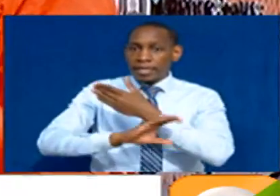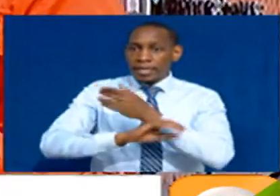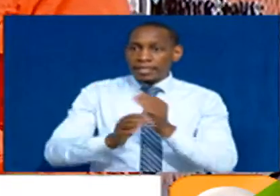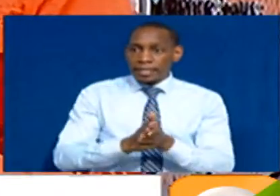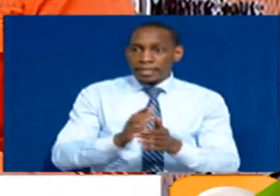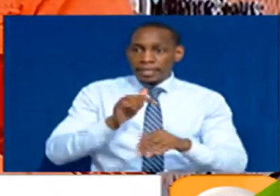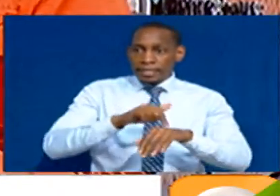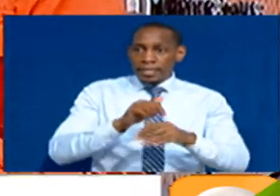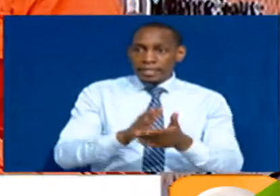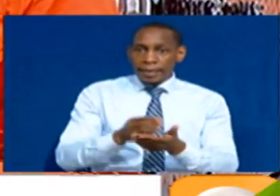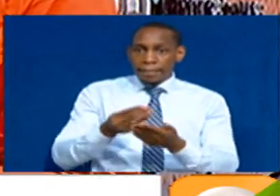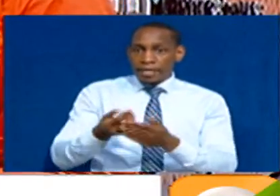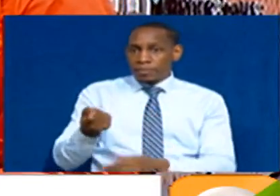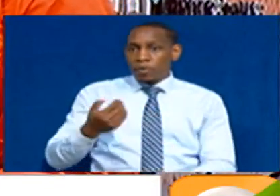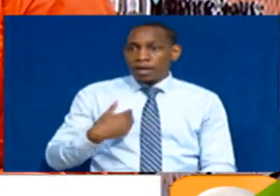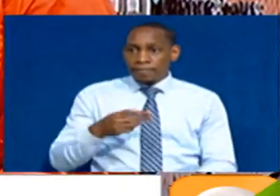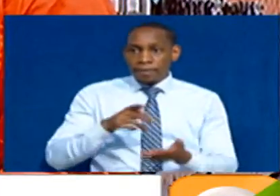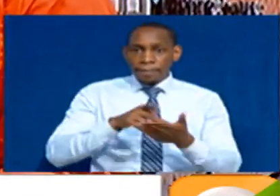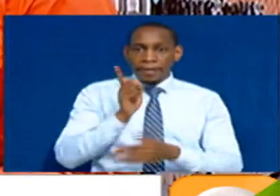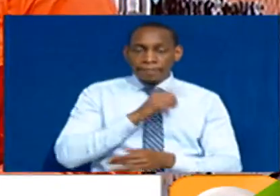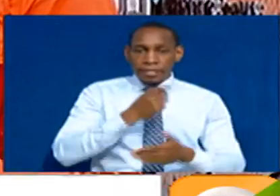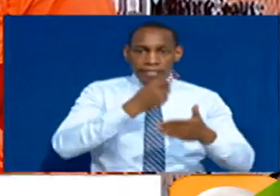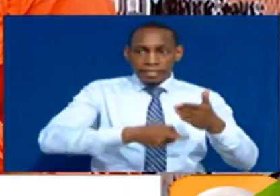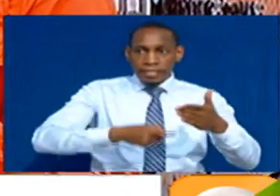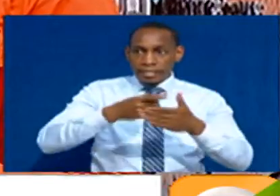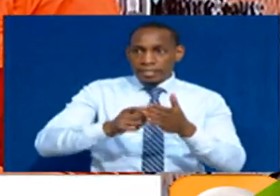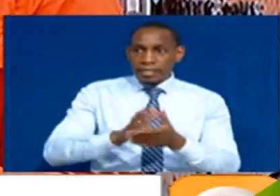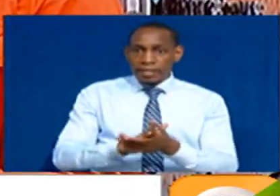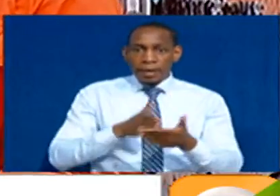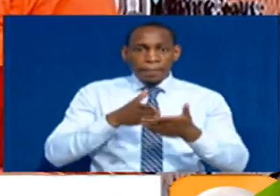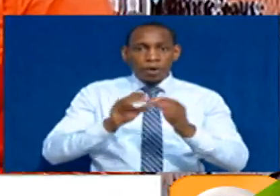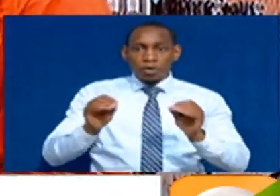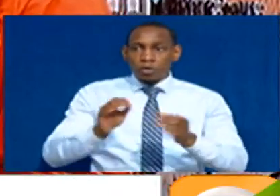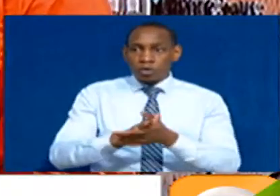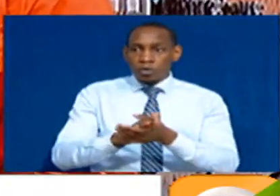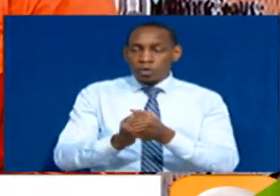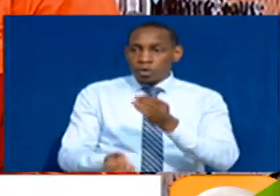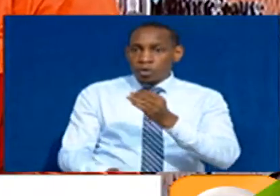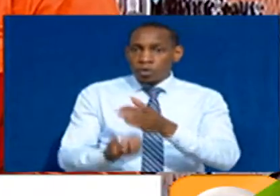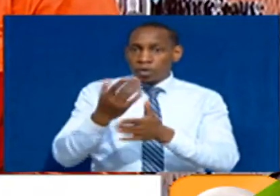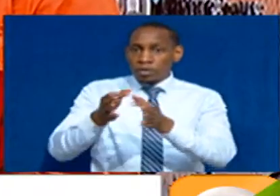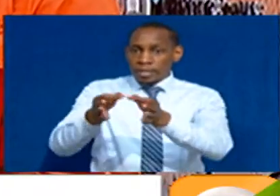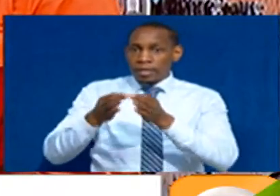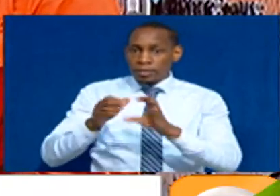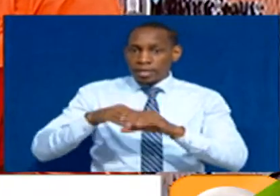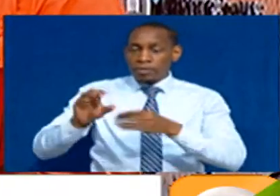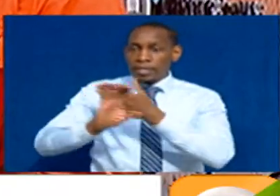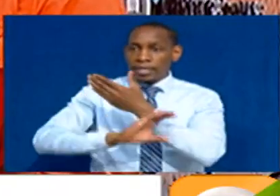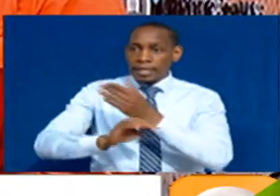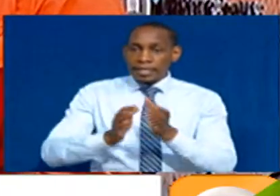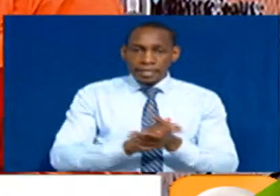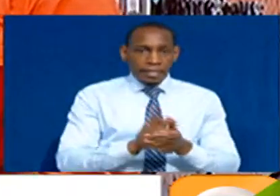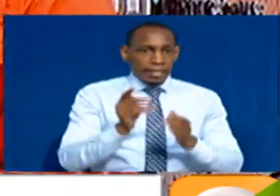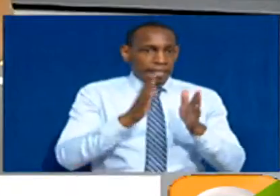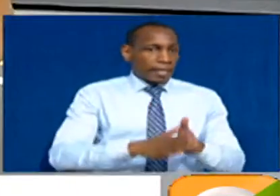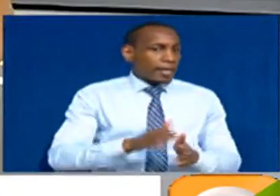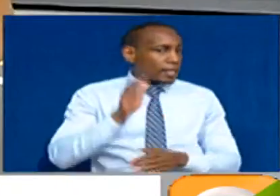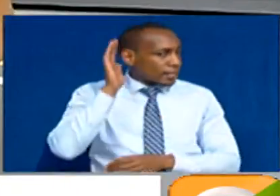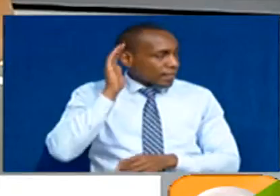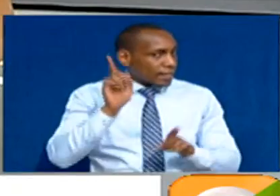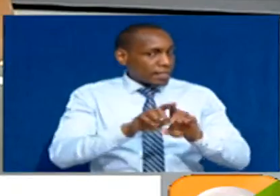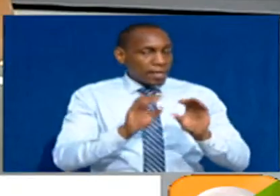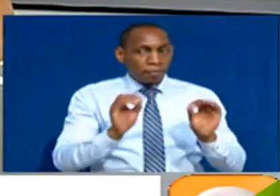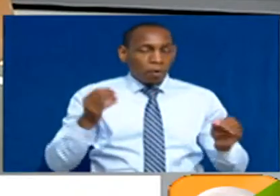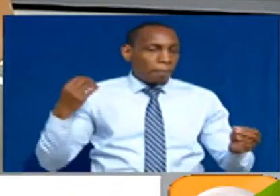you have some little money that you've already paid taxes on, nothing stops you from opening an account abroad. For Kenyans who have never had the privilege